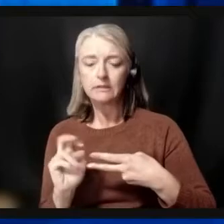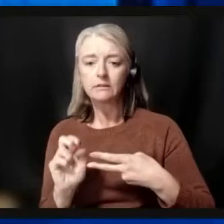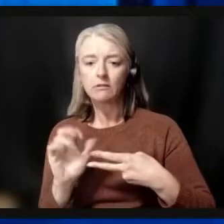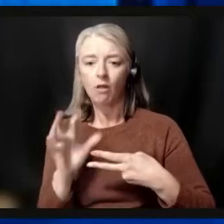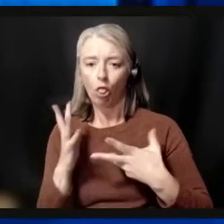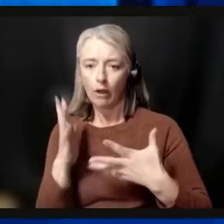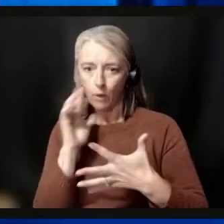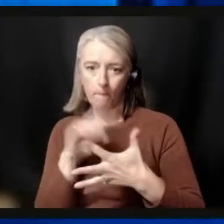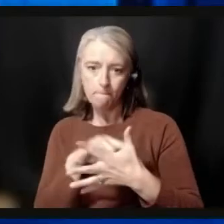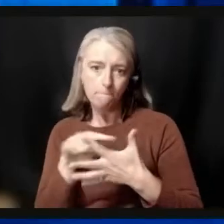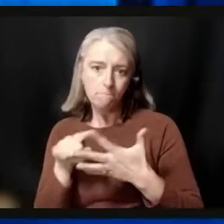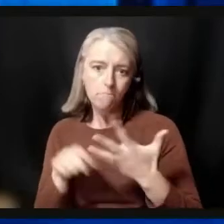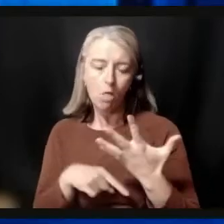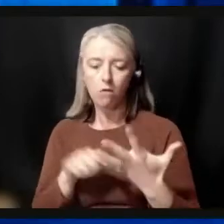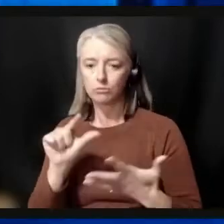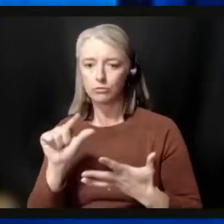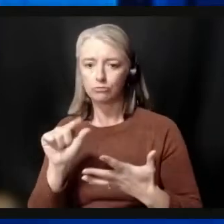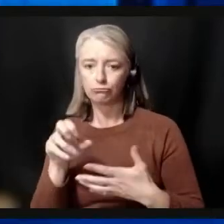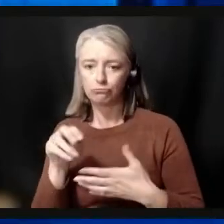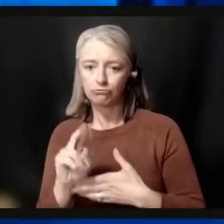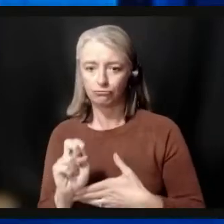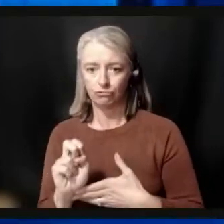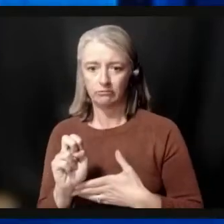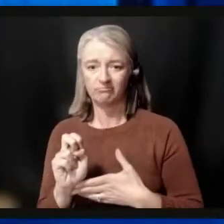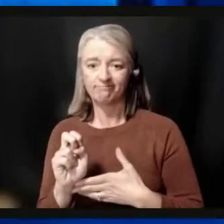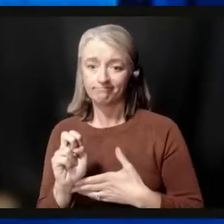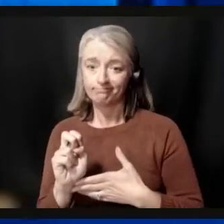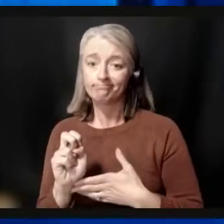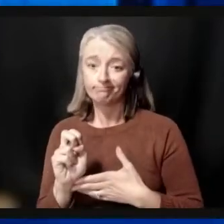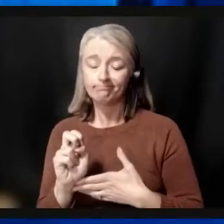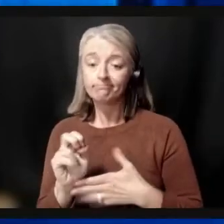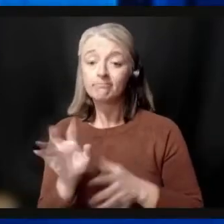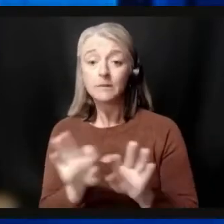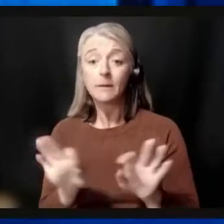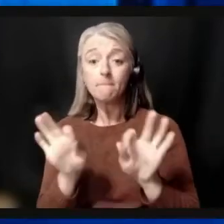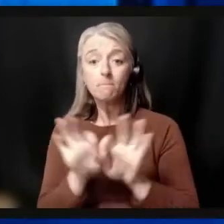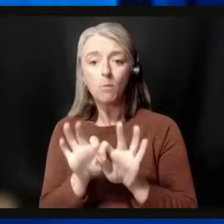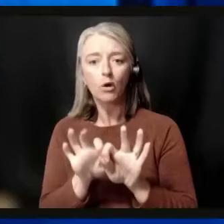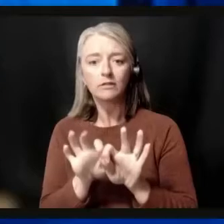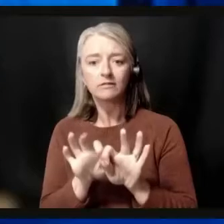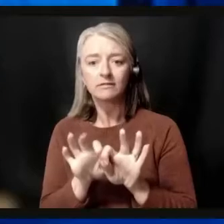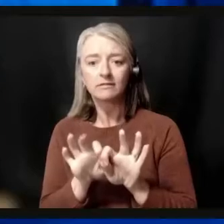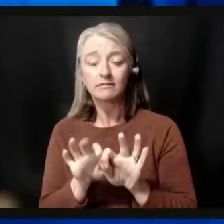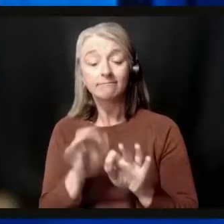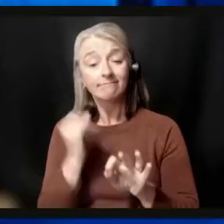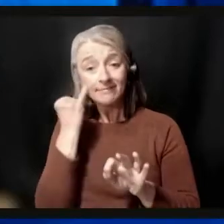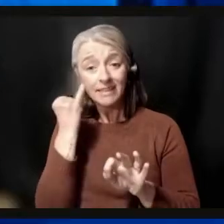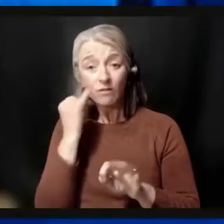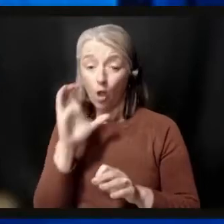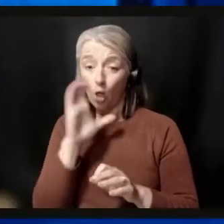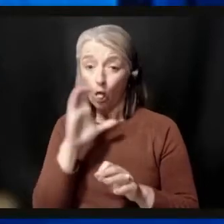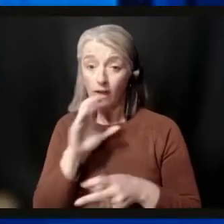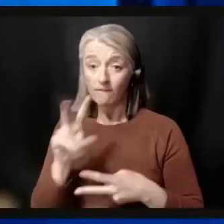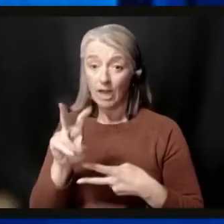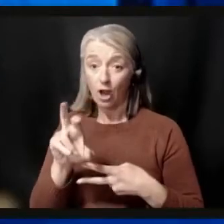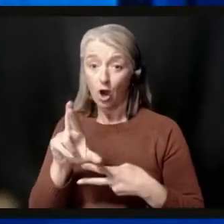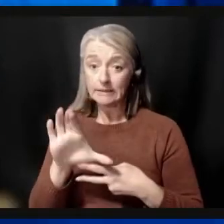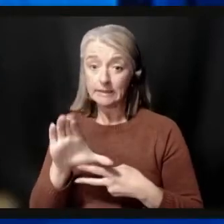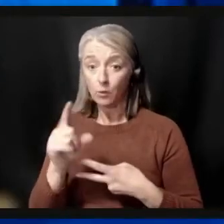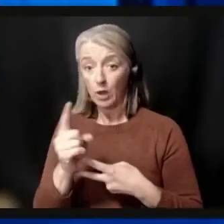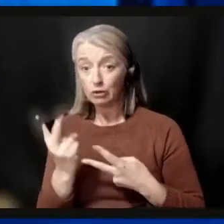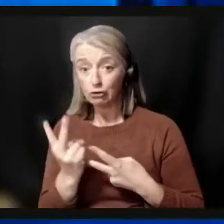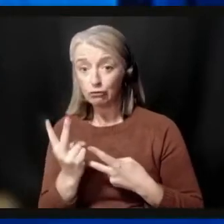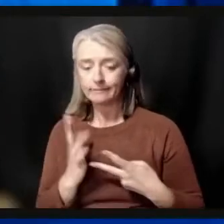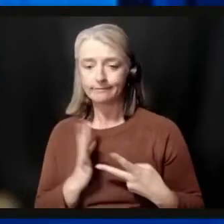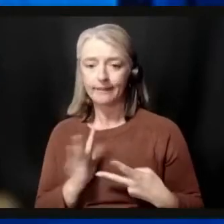most important things about looking for multiple genes is you only know what you know. So if we only looked for BRCA1 and 2, then we would only find